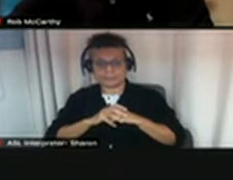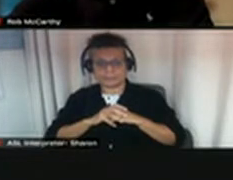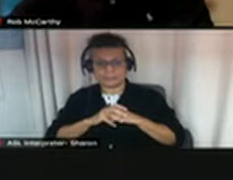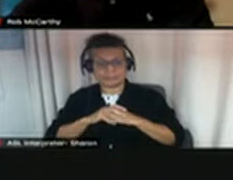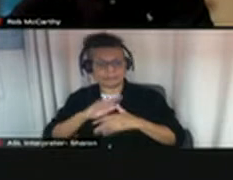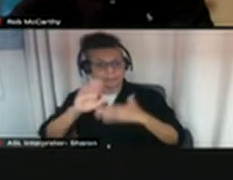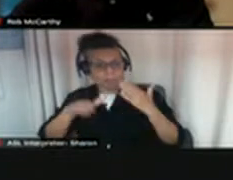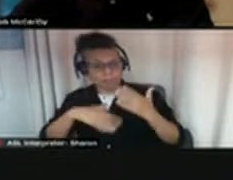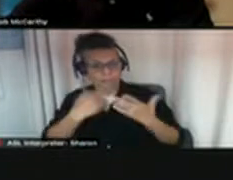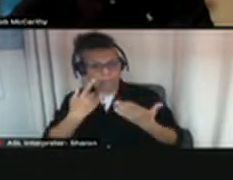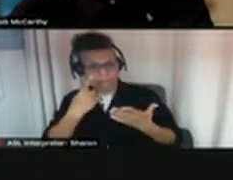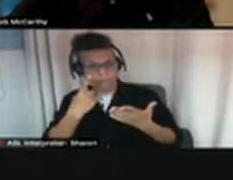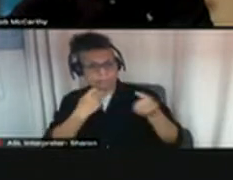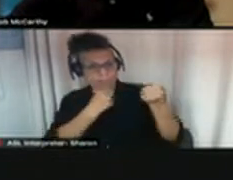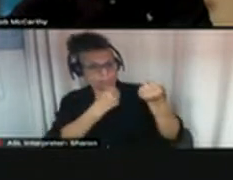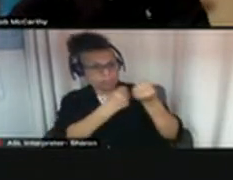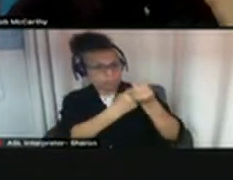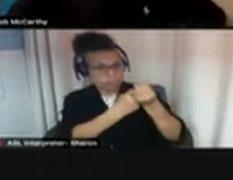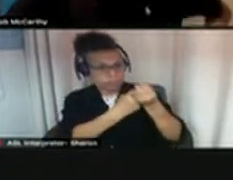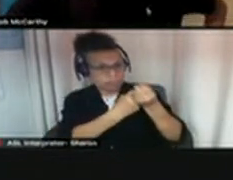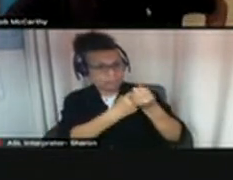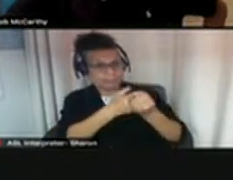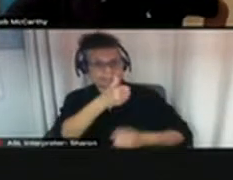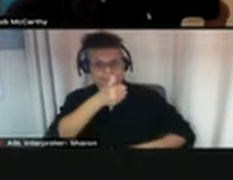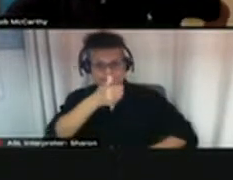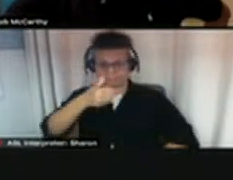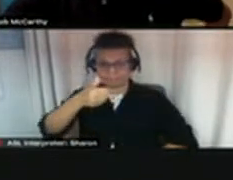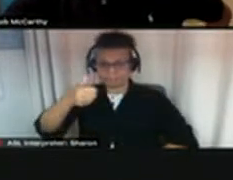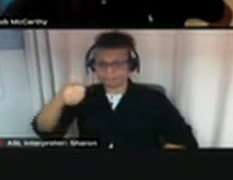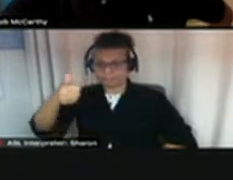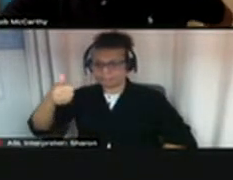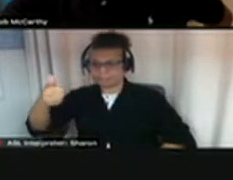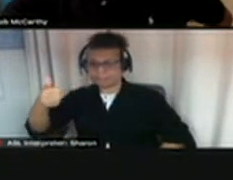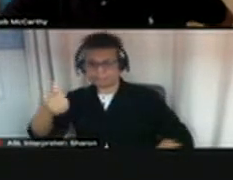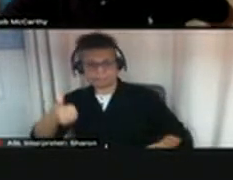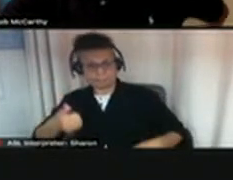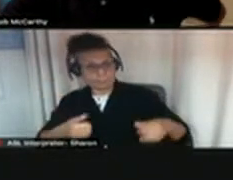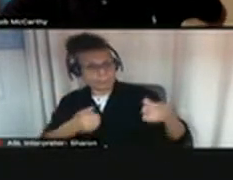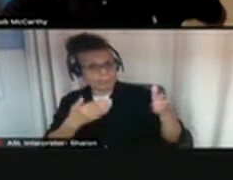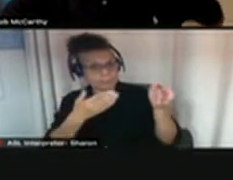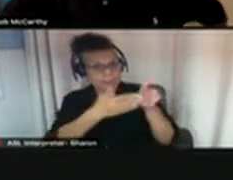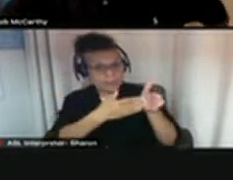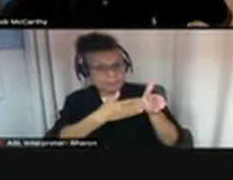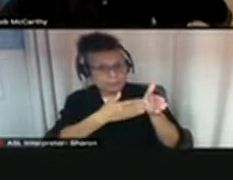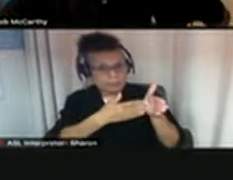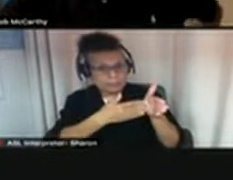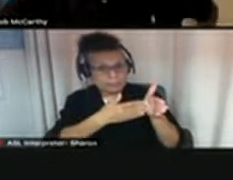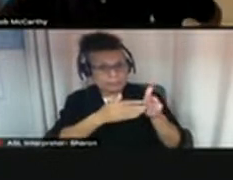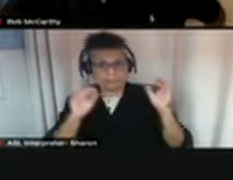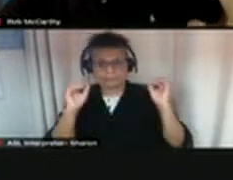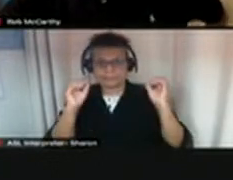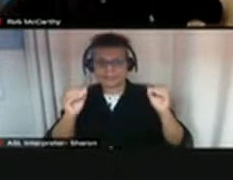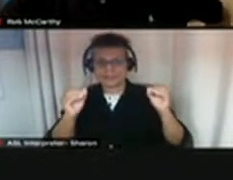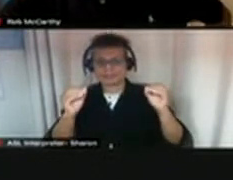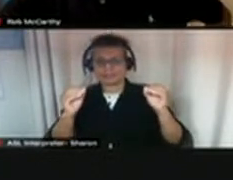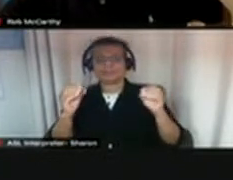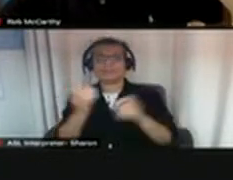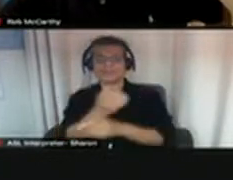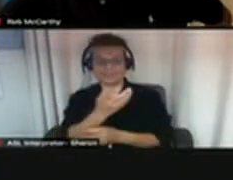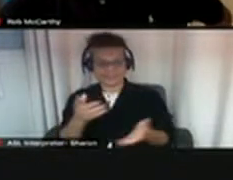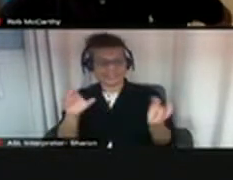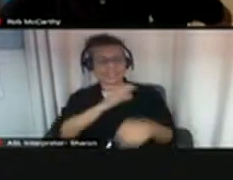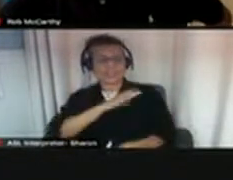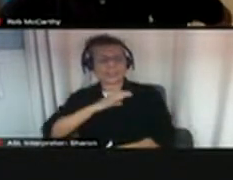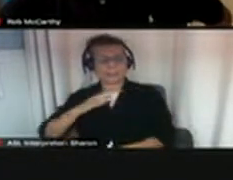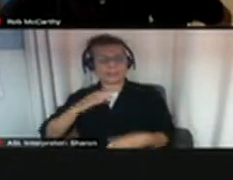All those in favor say aye. Aye. Aye. Anybody opposed? The ayes have it. The school committee